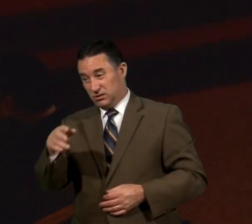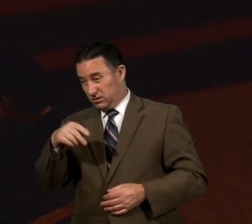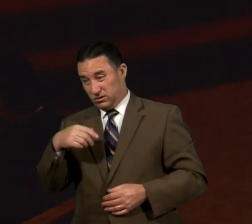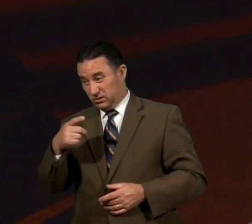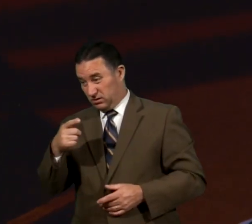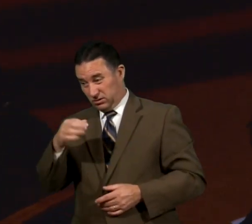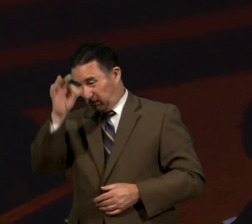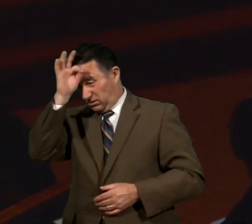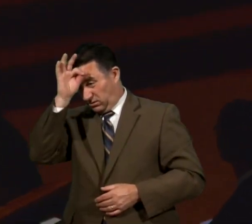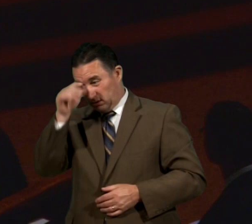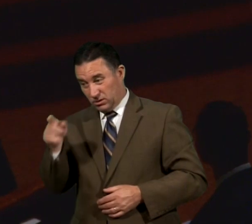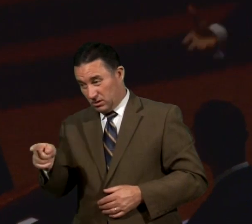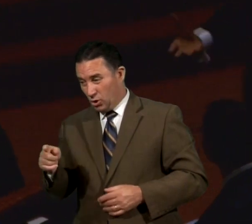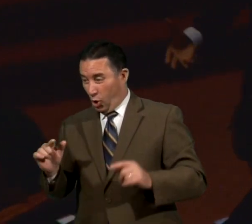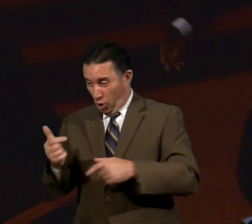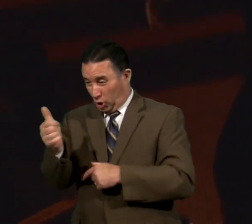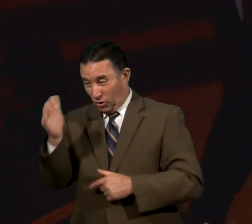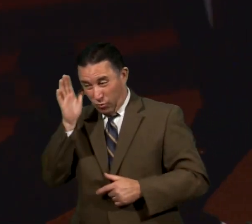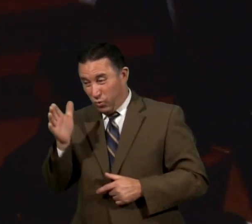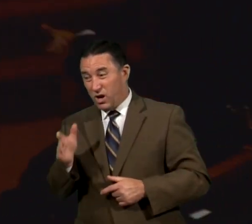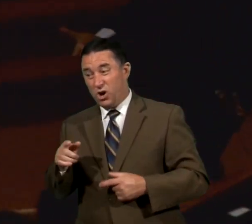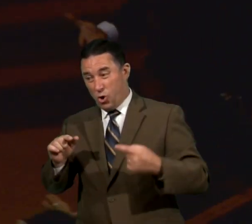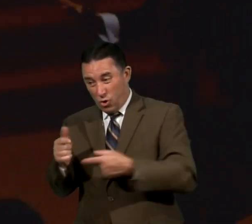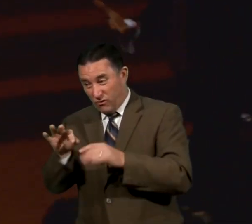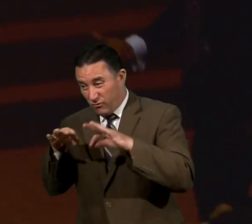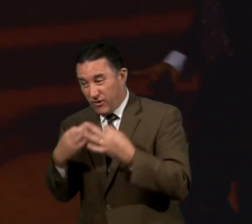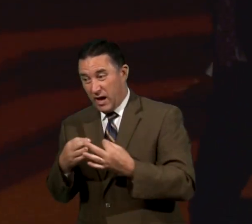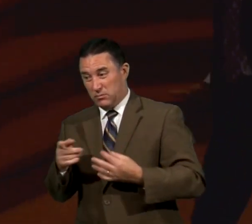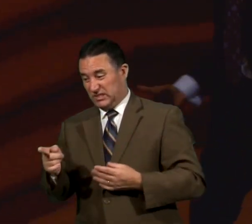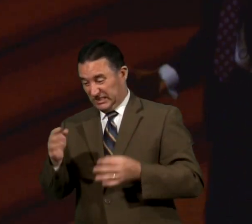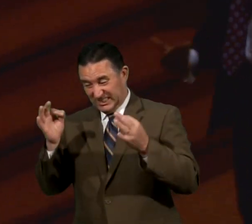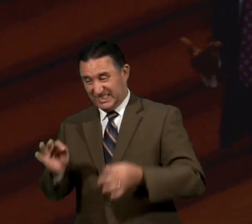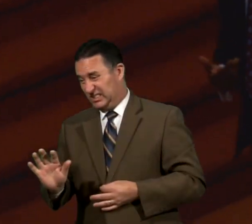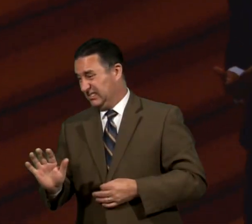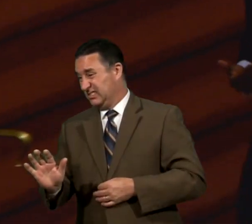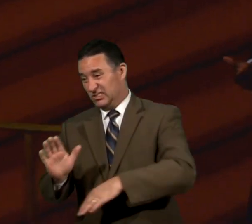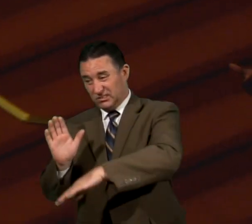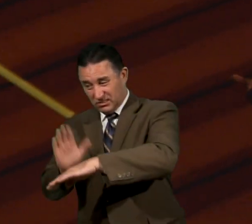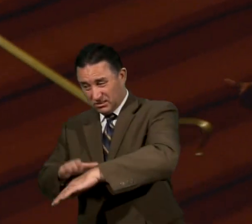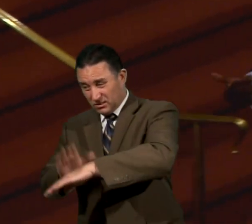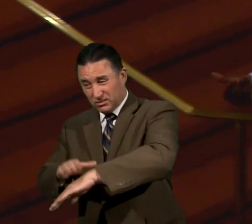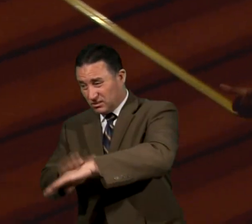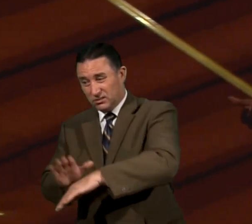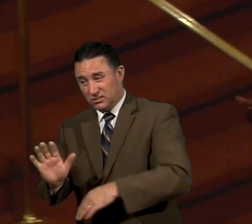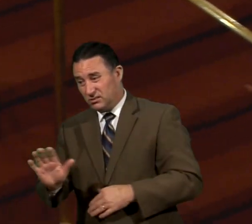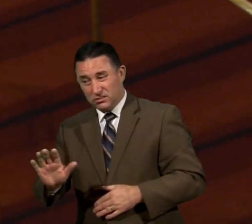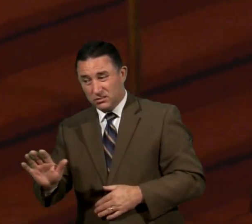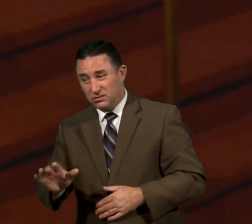ignorant. Bro, you're going to hurt yourself, and you're going to hurt your family if you make this decision.